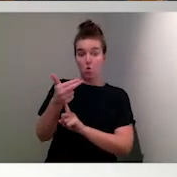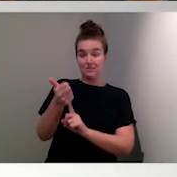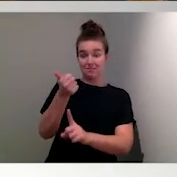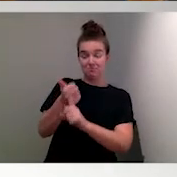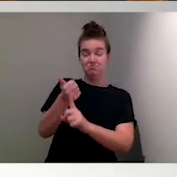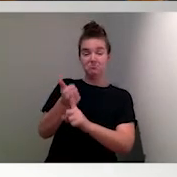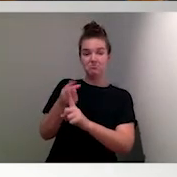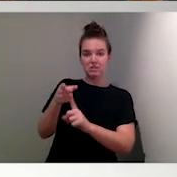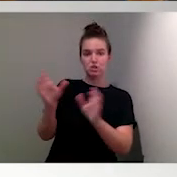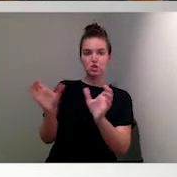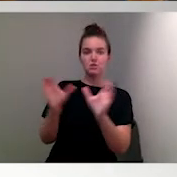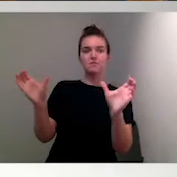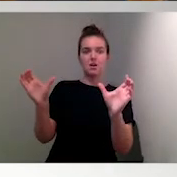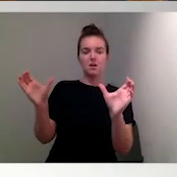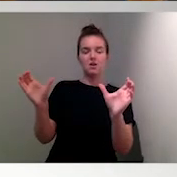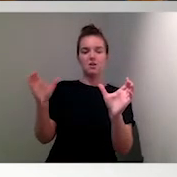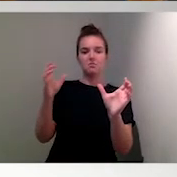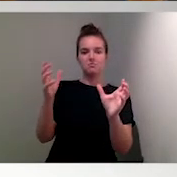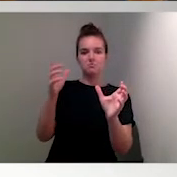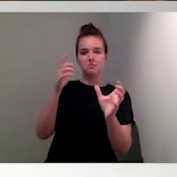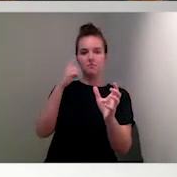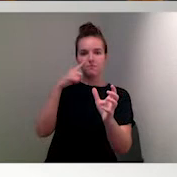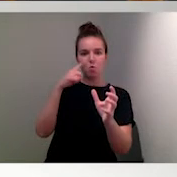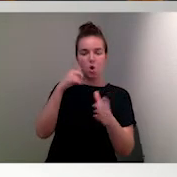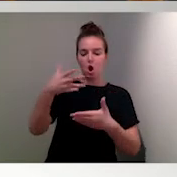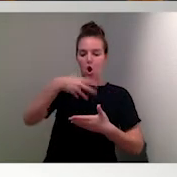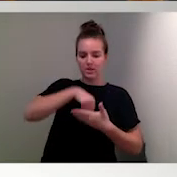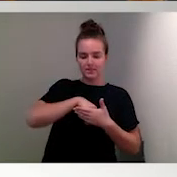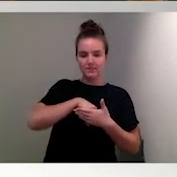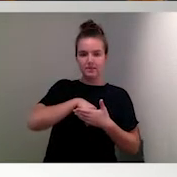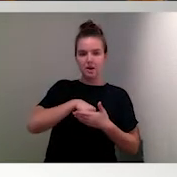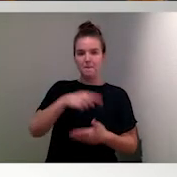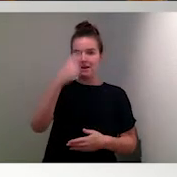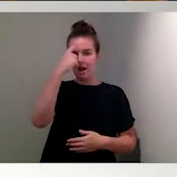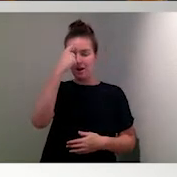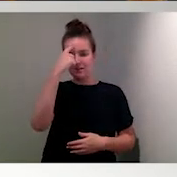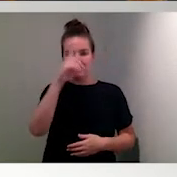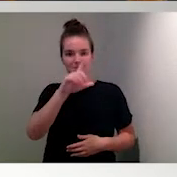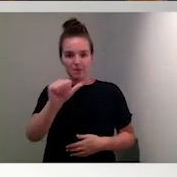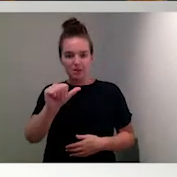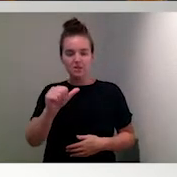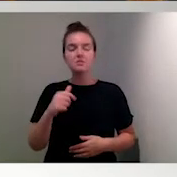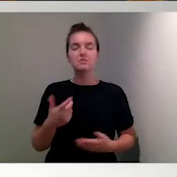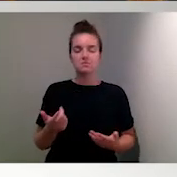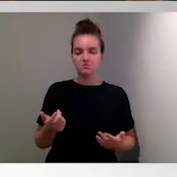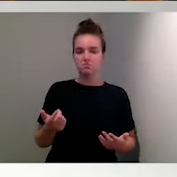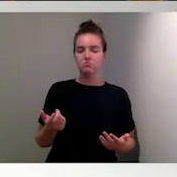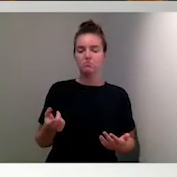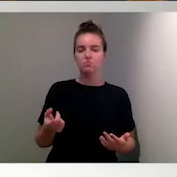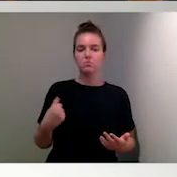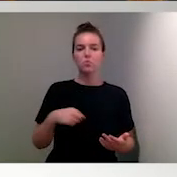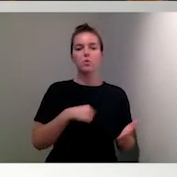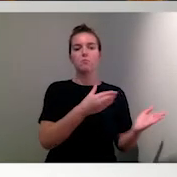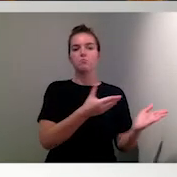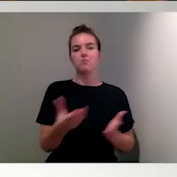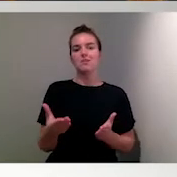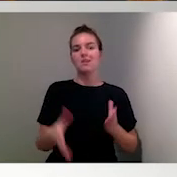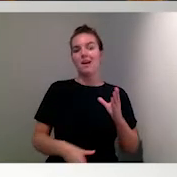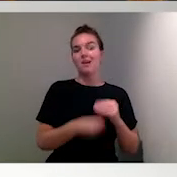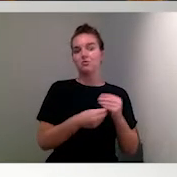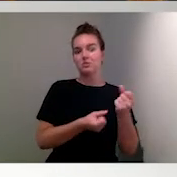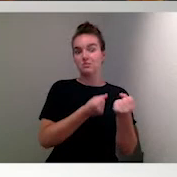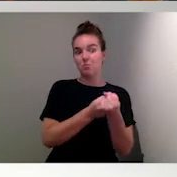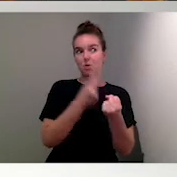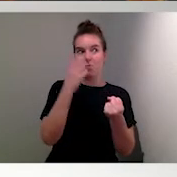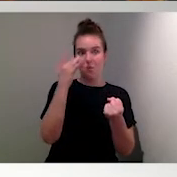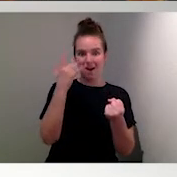work with those who have autism and cognitive disabilities, but we'll be bringing extra support because we do have 30 rooms. So they'll be